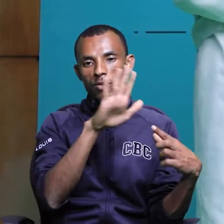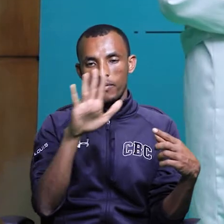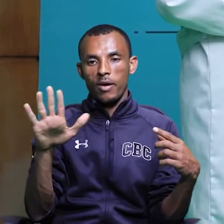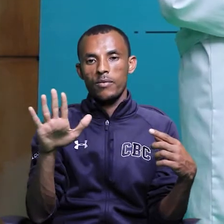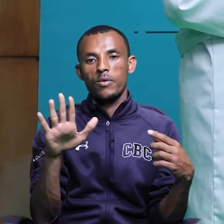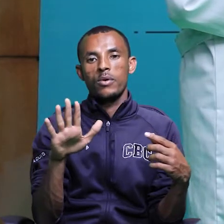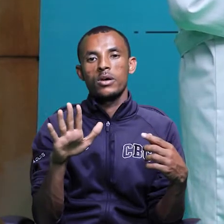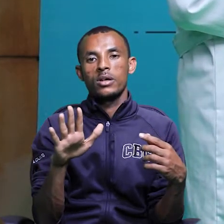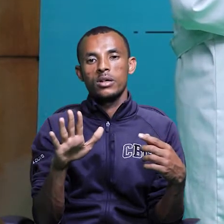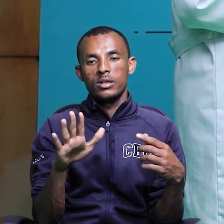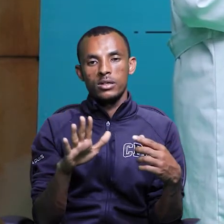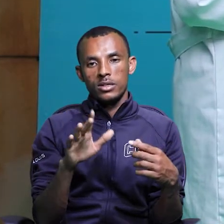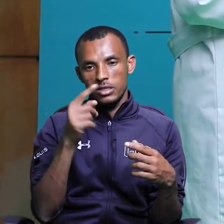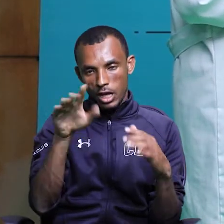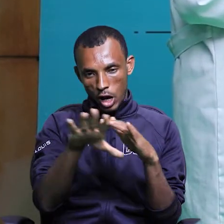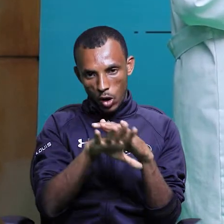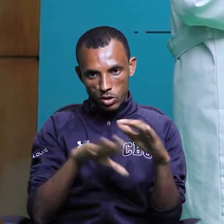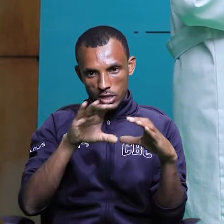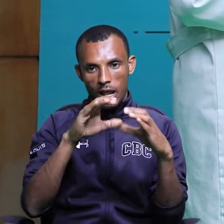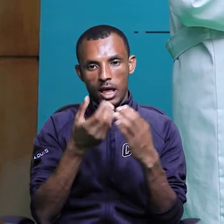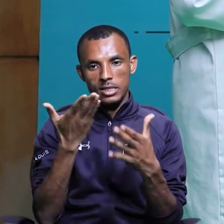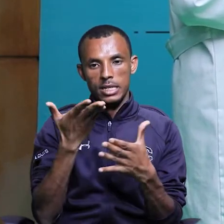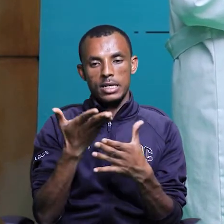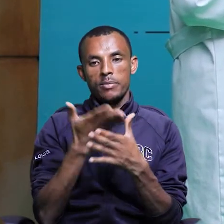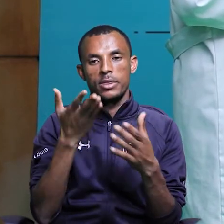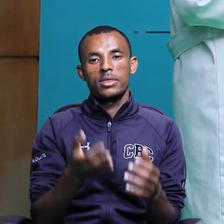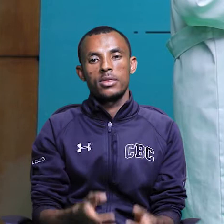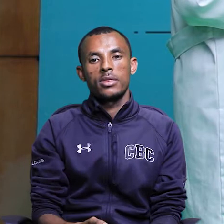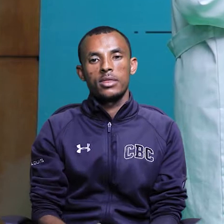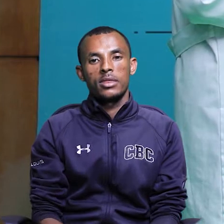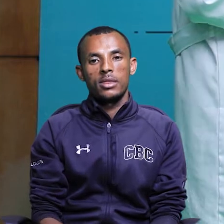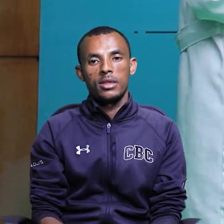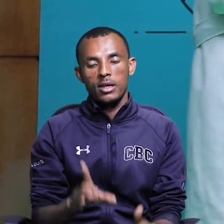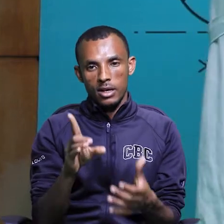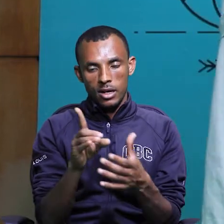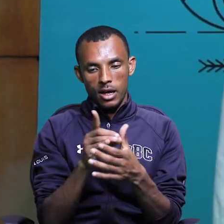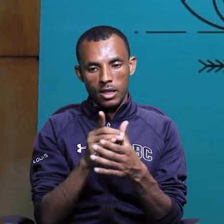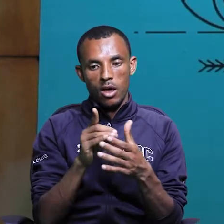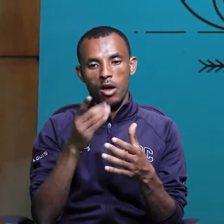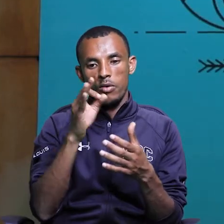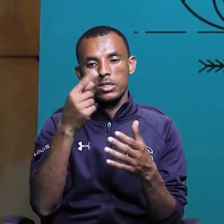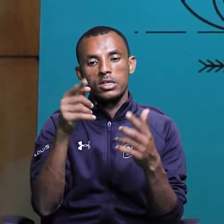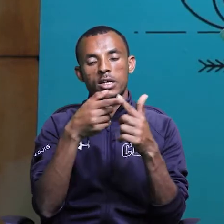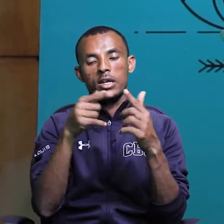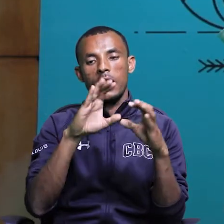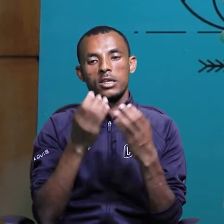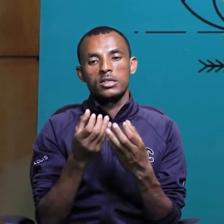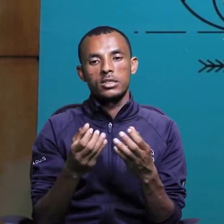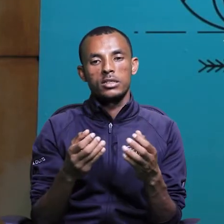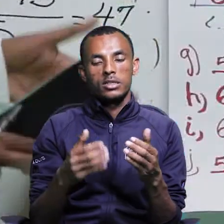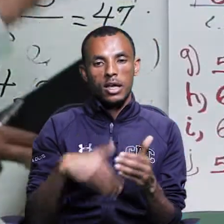be the lowest class limit of the given number. Data second class. The other what you are